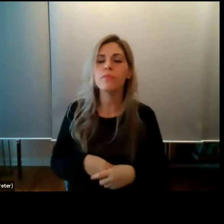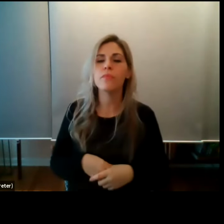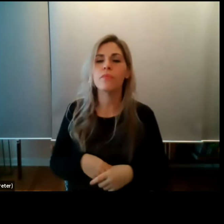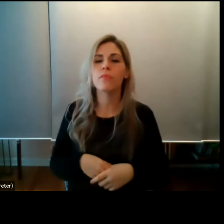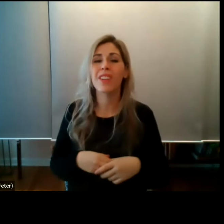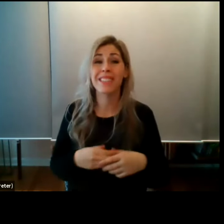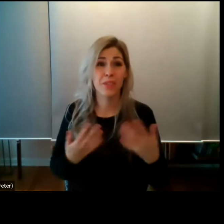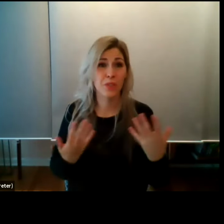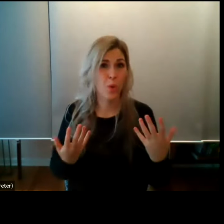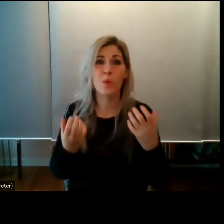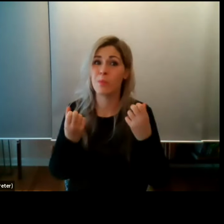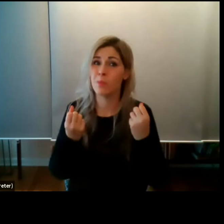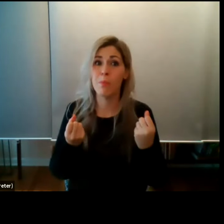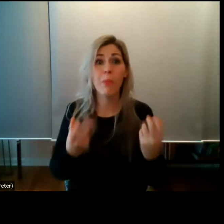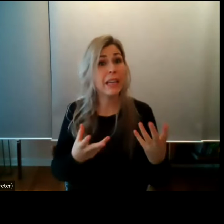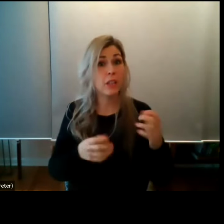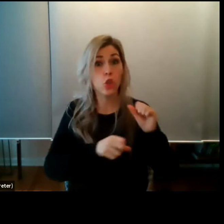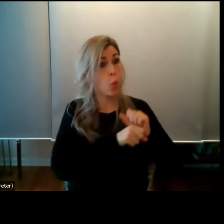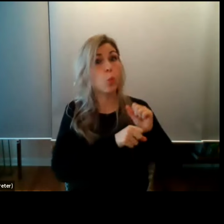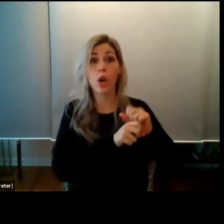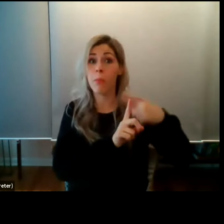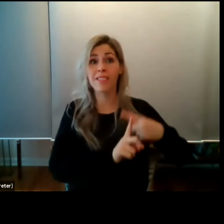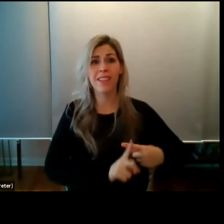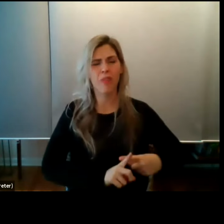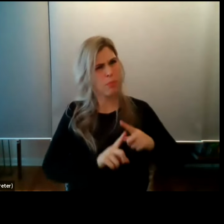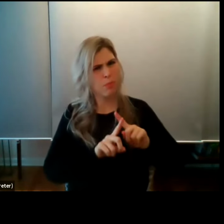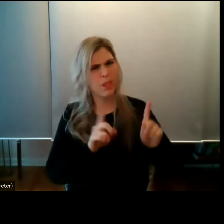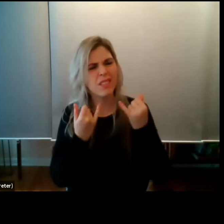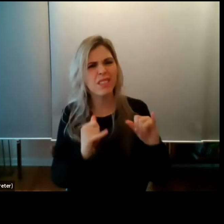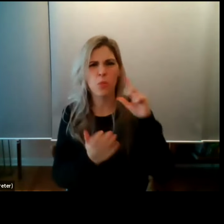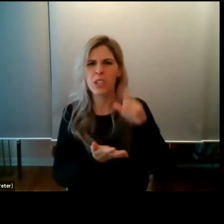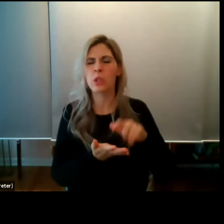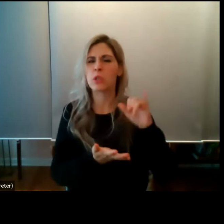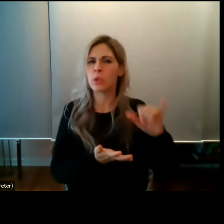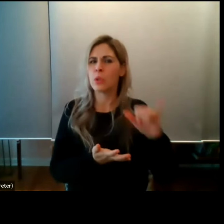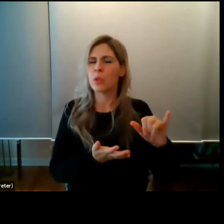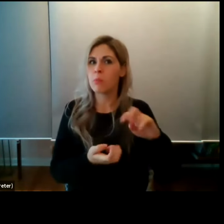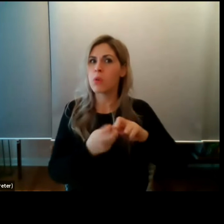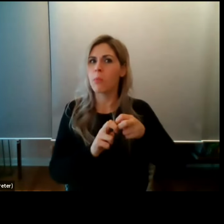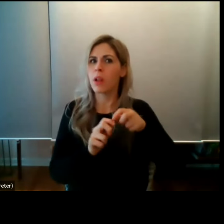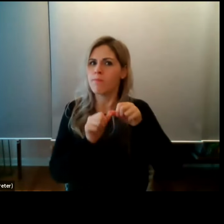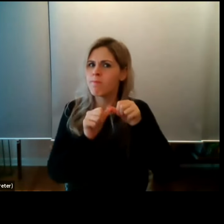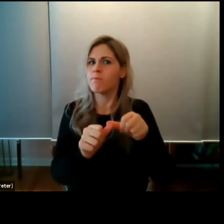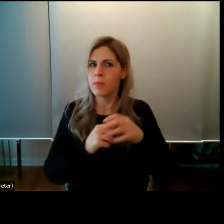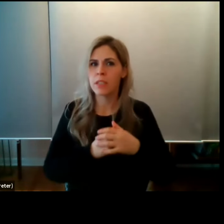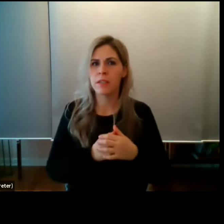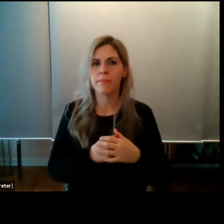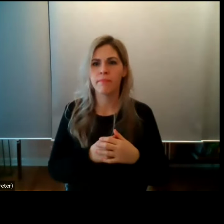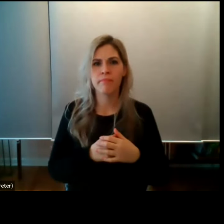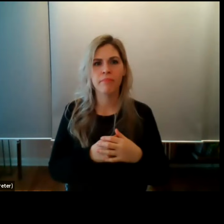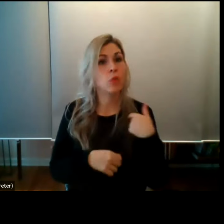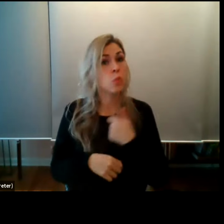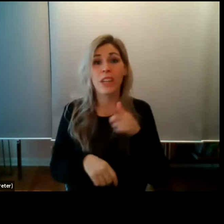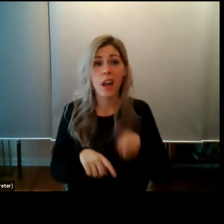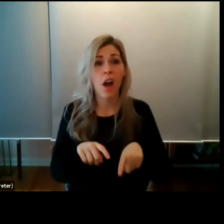claims, we think that we cannot stay or sit